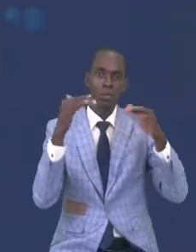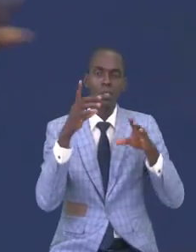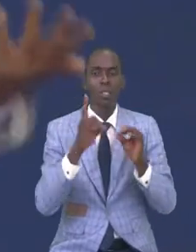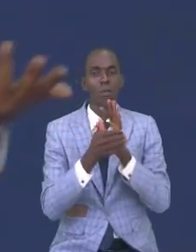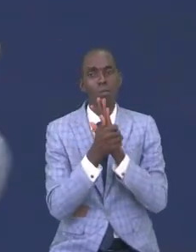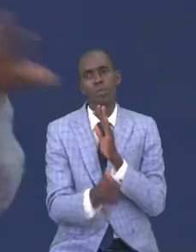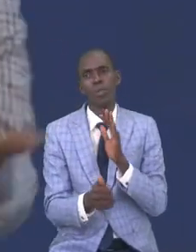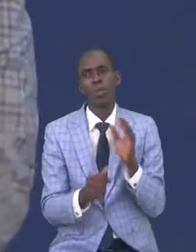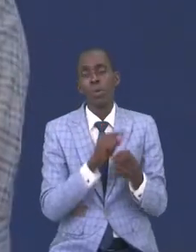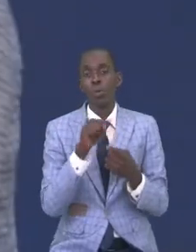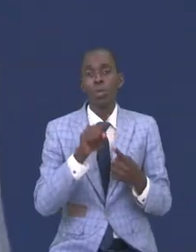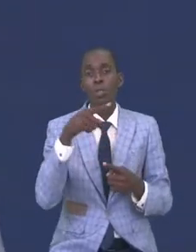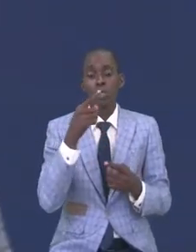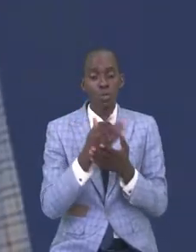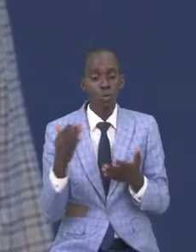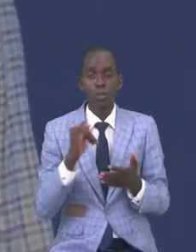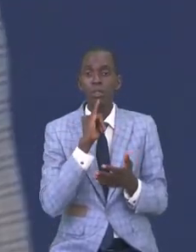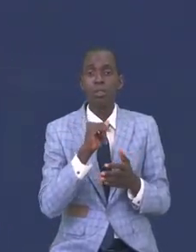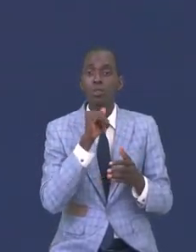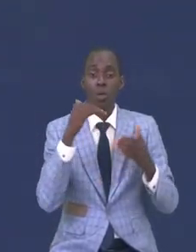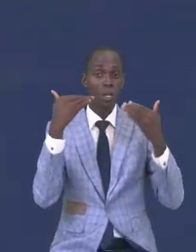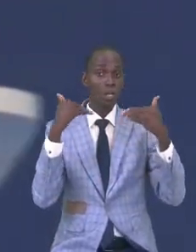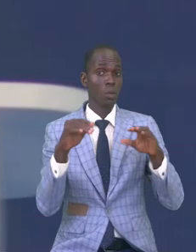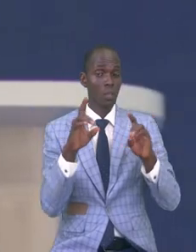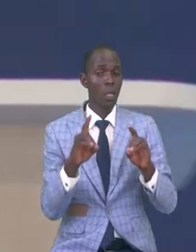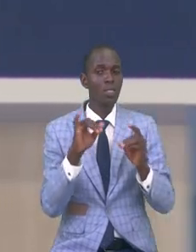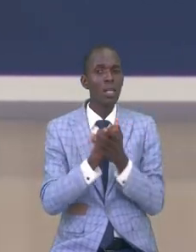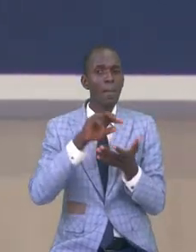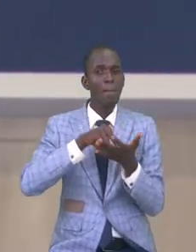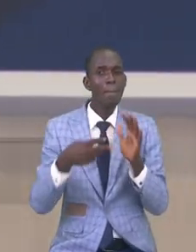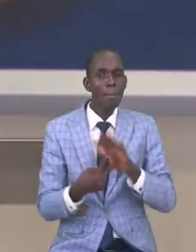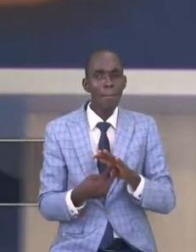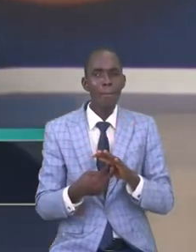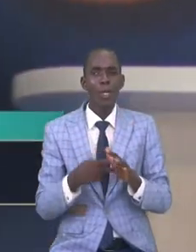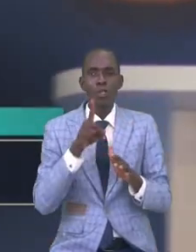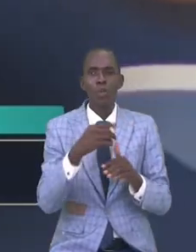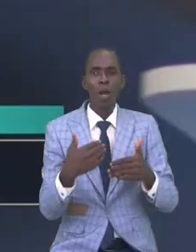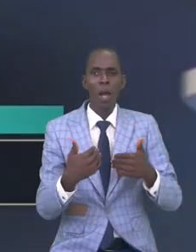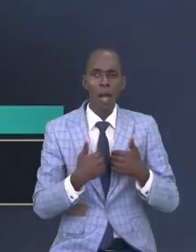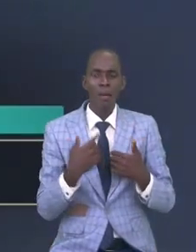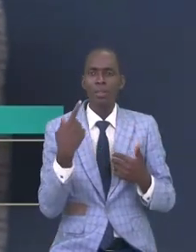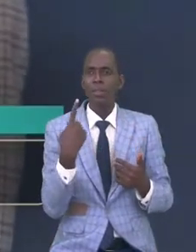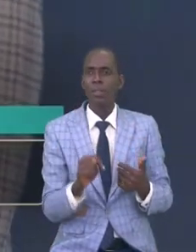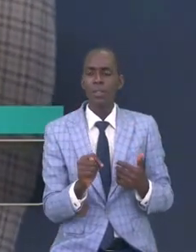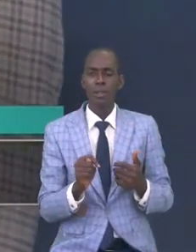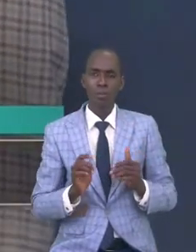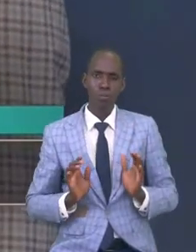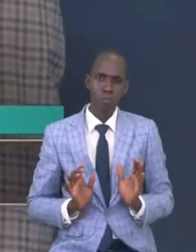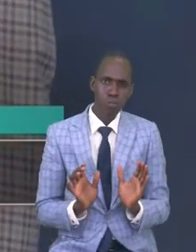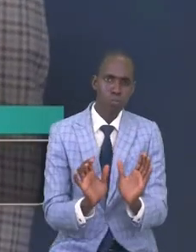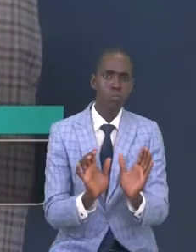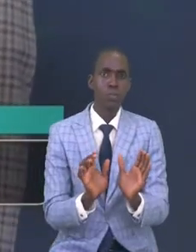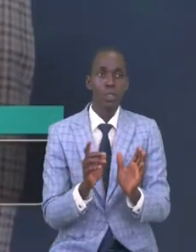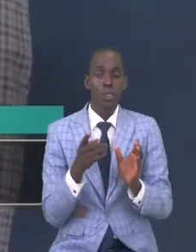When you say something is unlimited, that means that you have the drive, You have